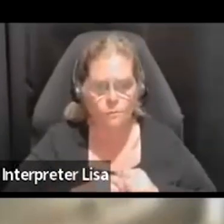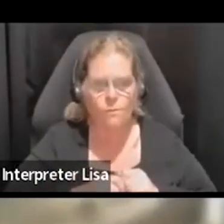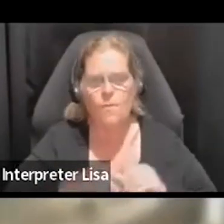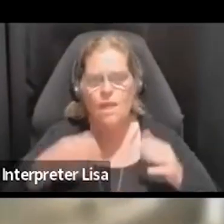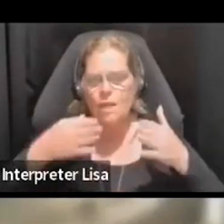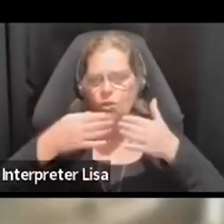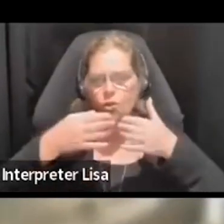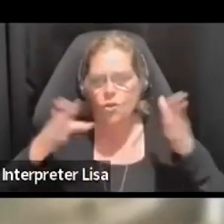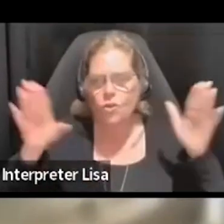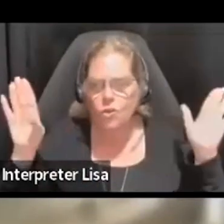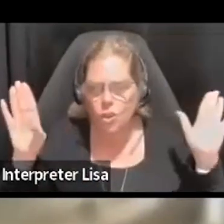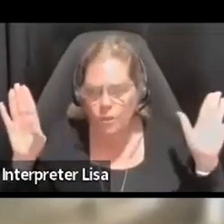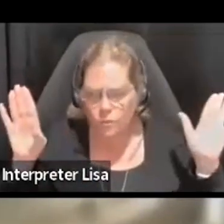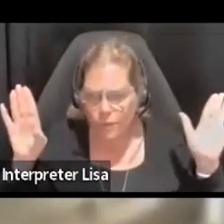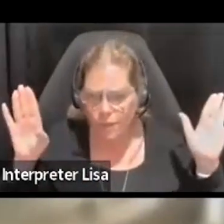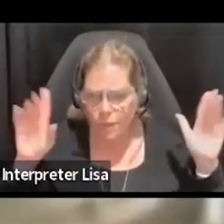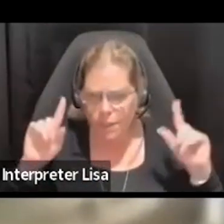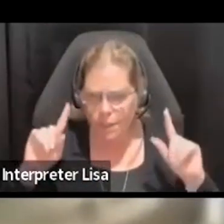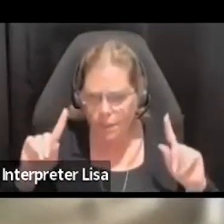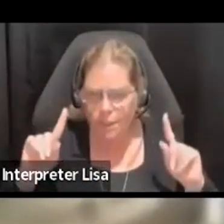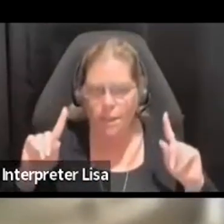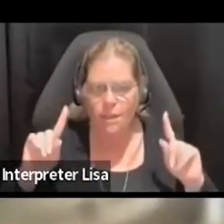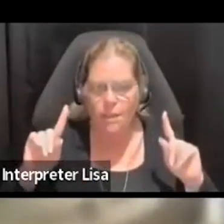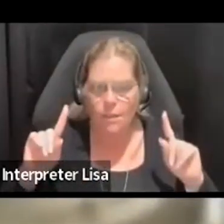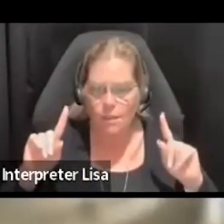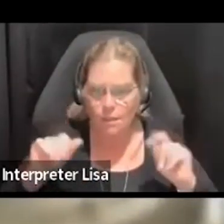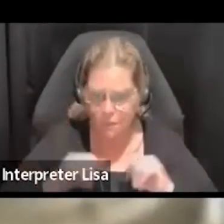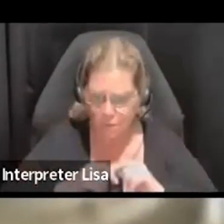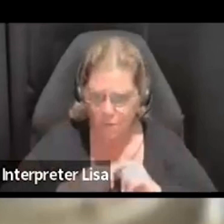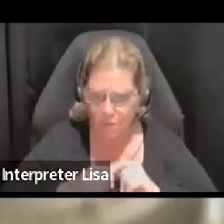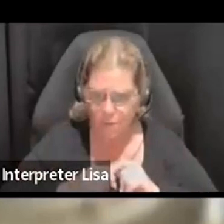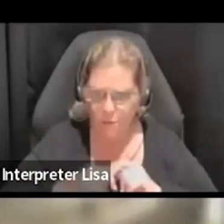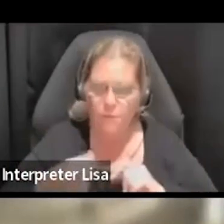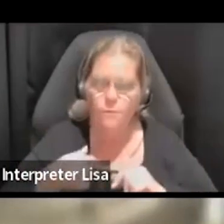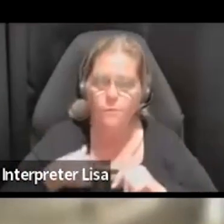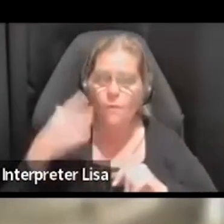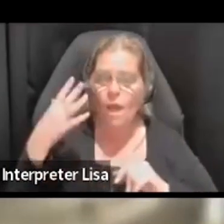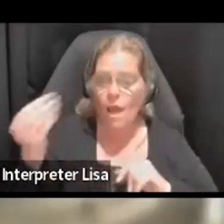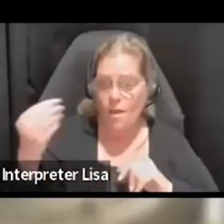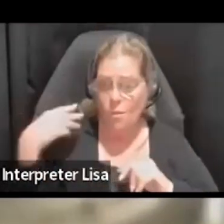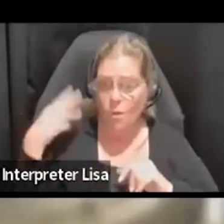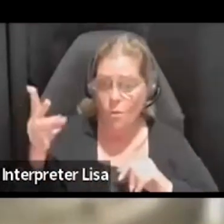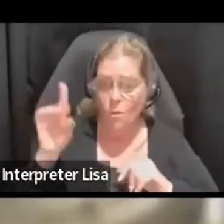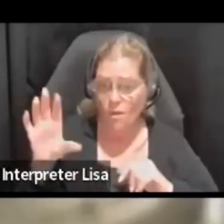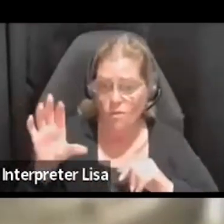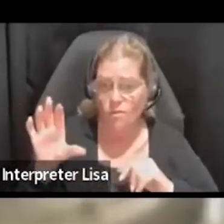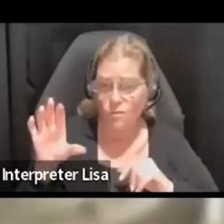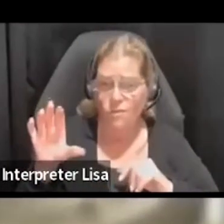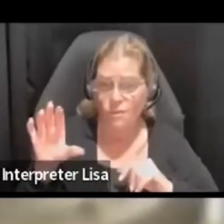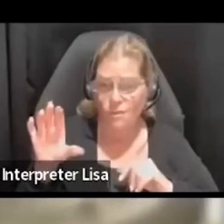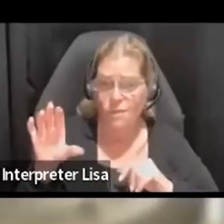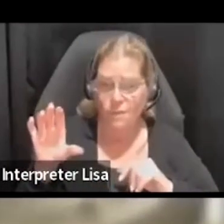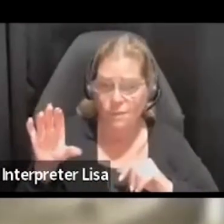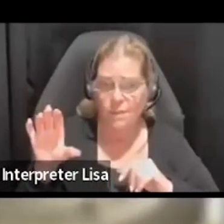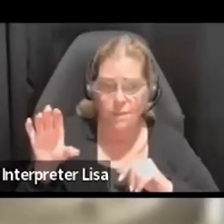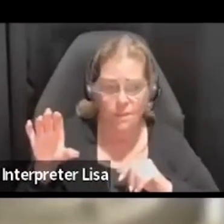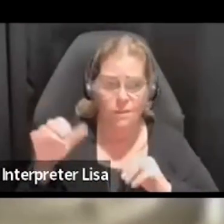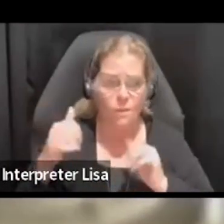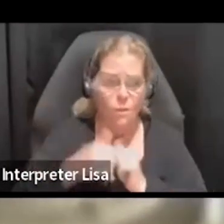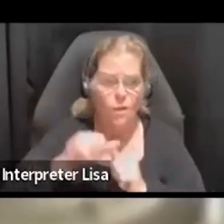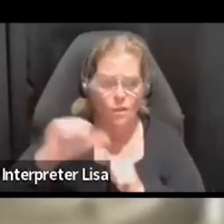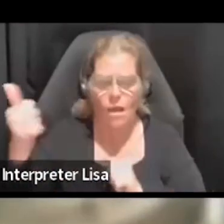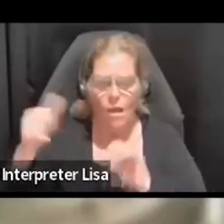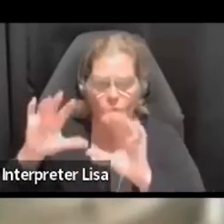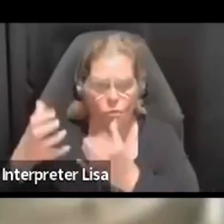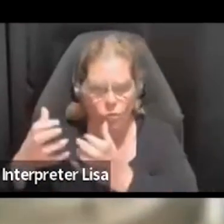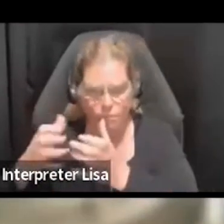sense, we went to I went to DC with another group, with the Down syndrome group, with this.